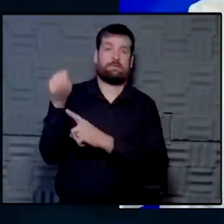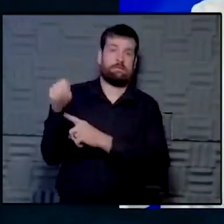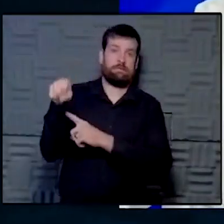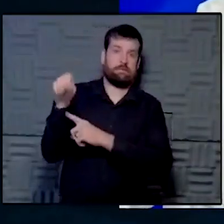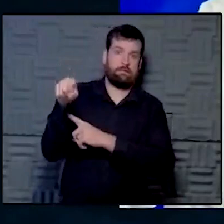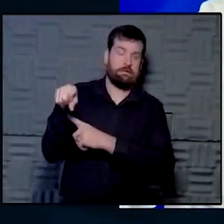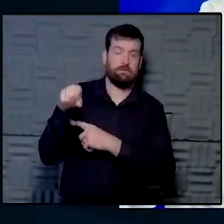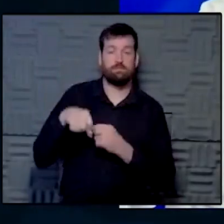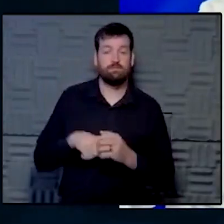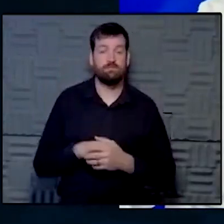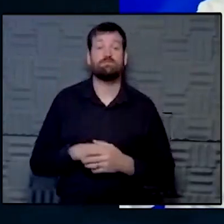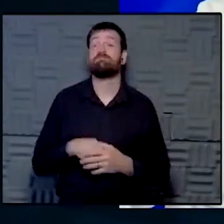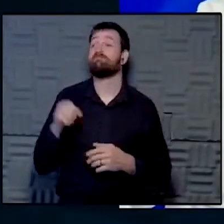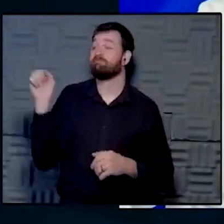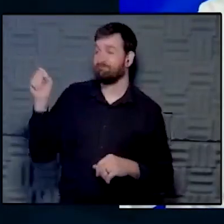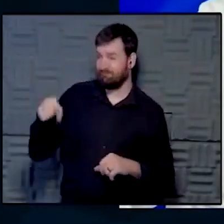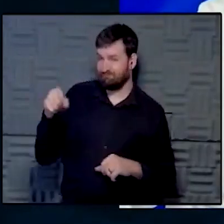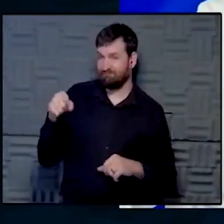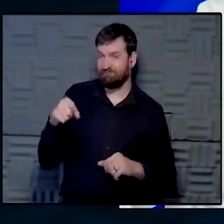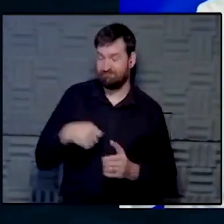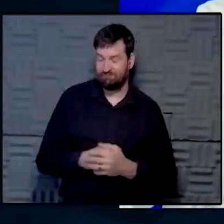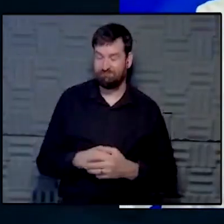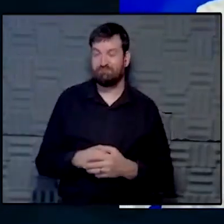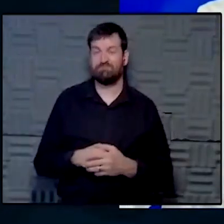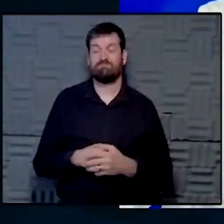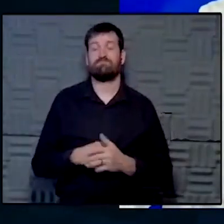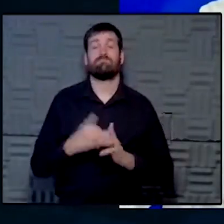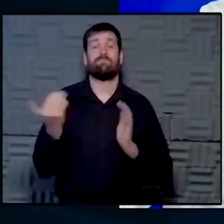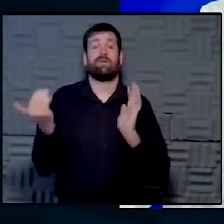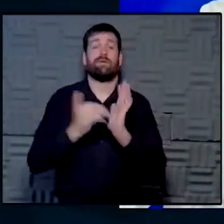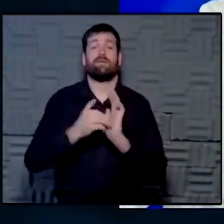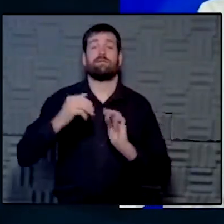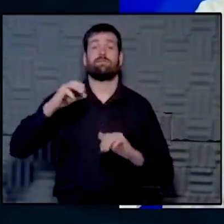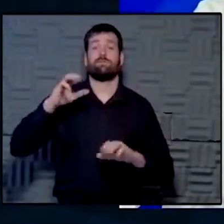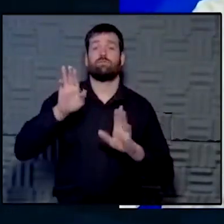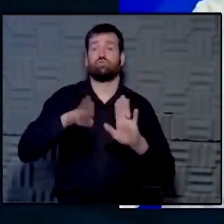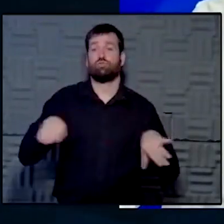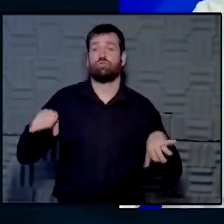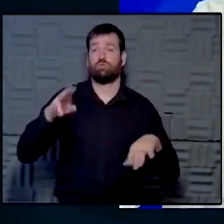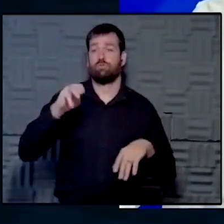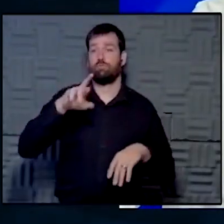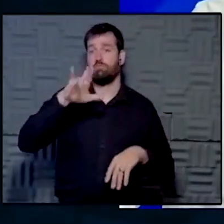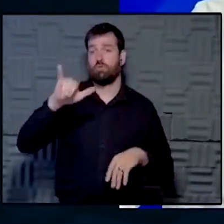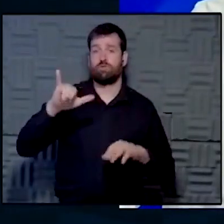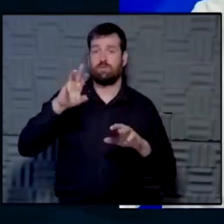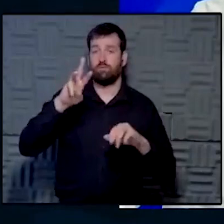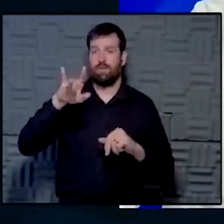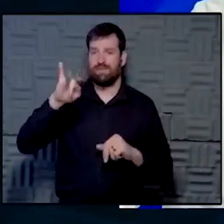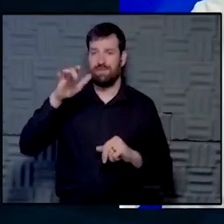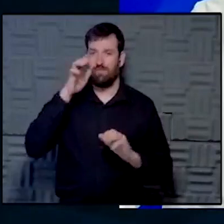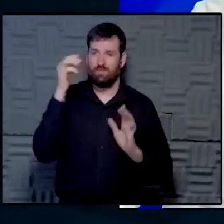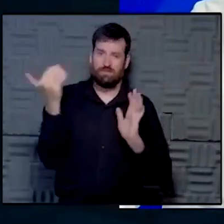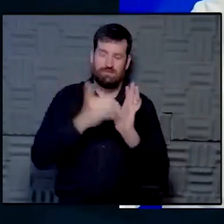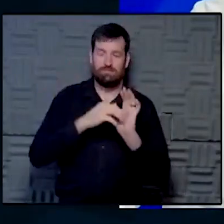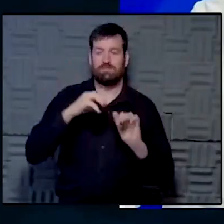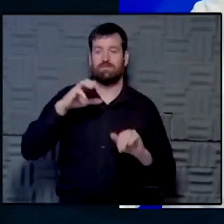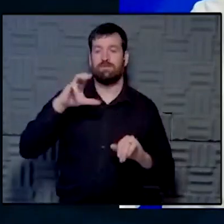up and down. Yep. Yes. So if you go again to the Children's Mercy website, which again I'll read out to you again,